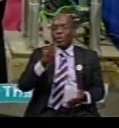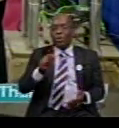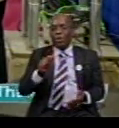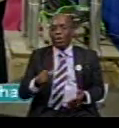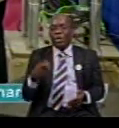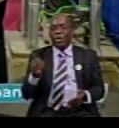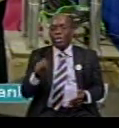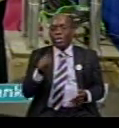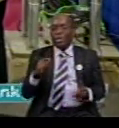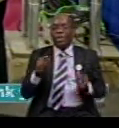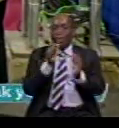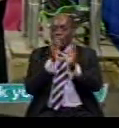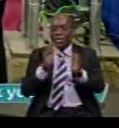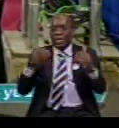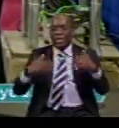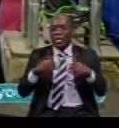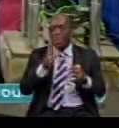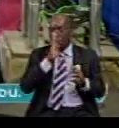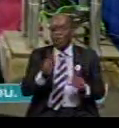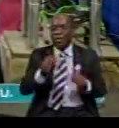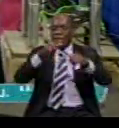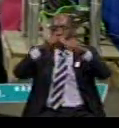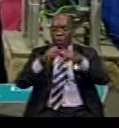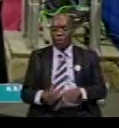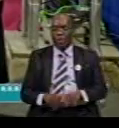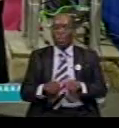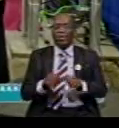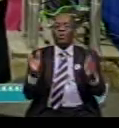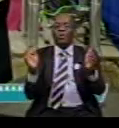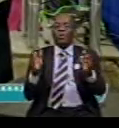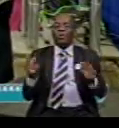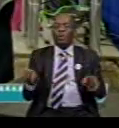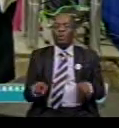been permanent? Yes, sir. And so shall they be in Jesus' name. Amen.